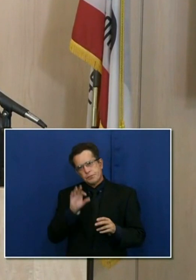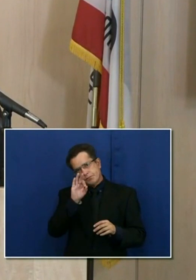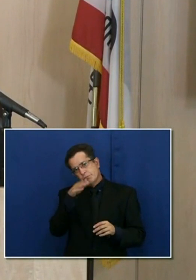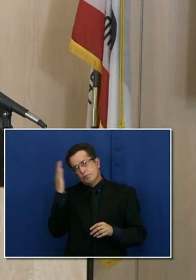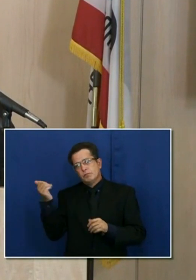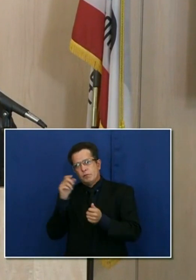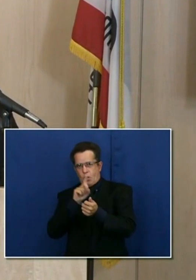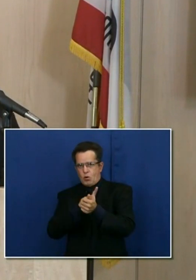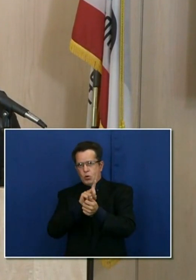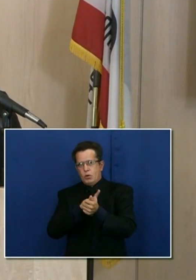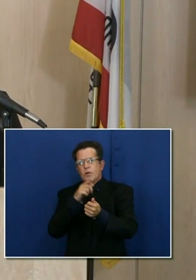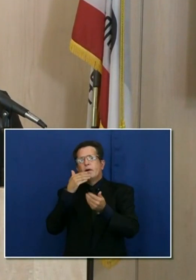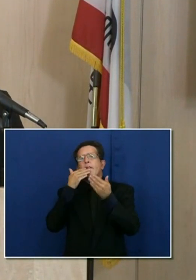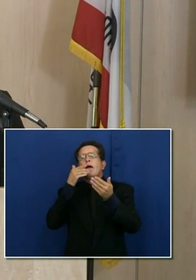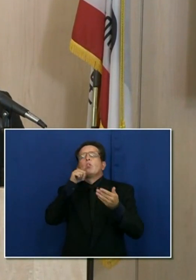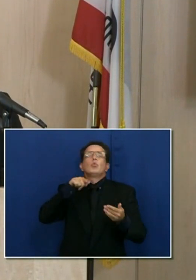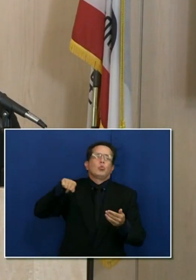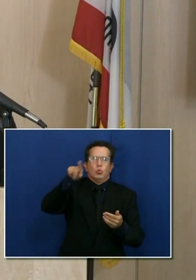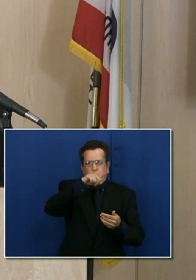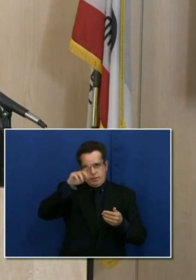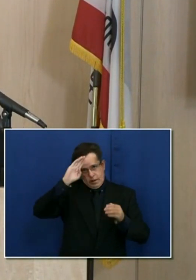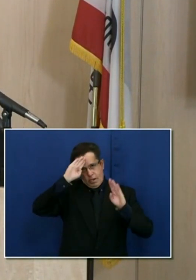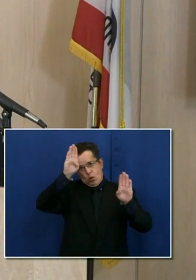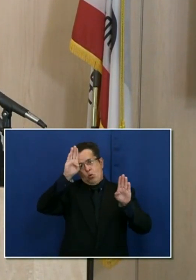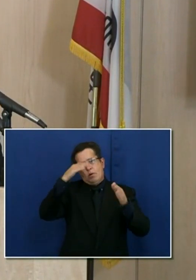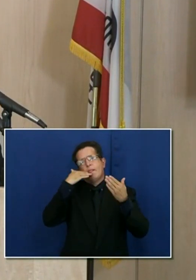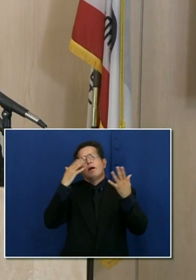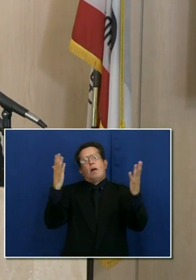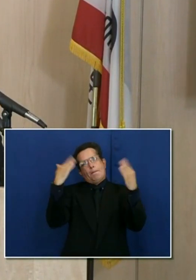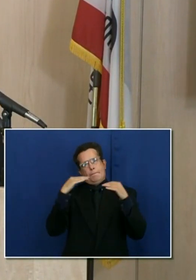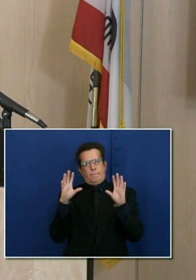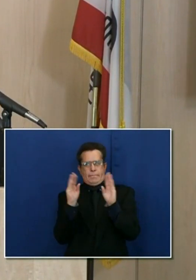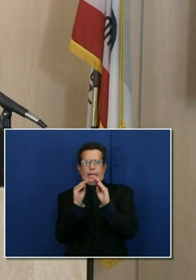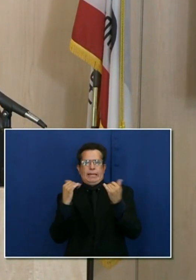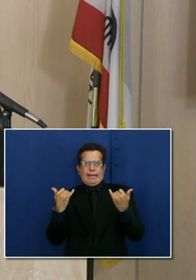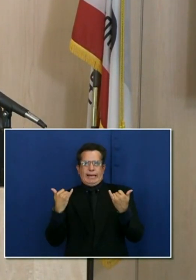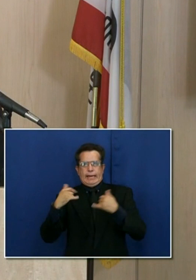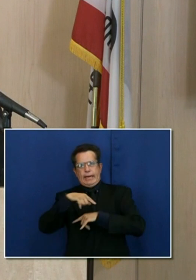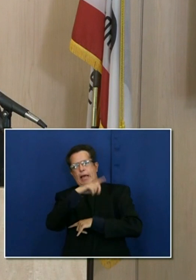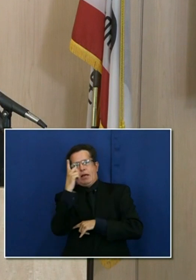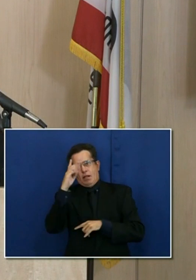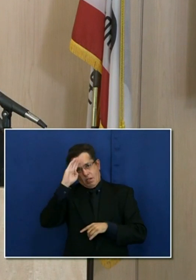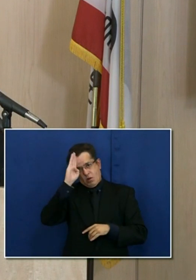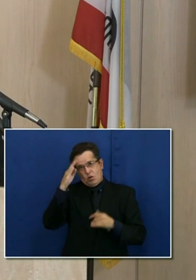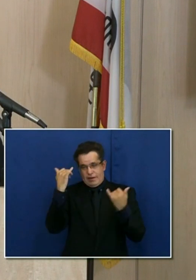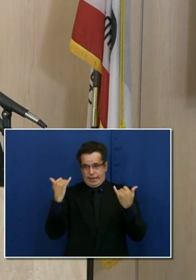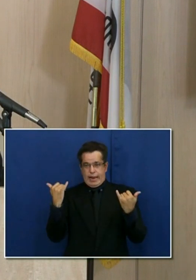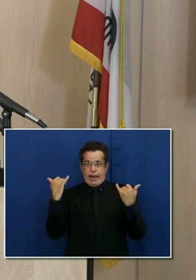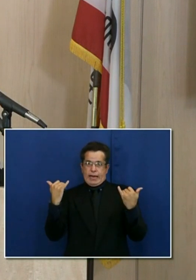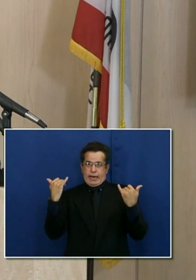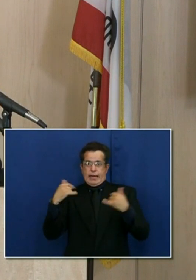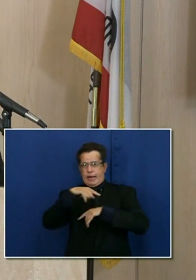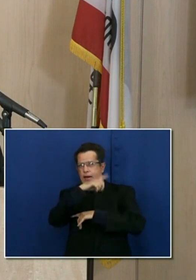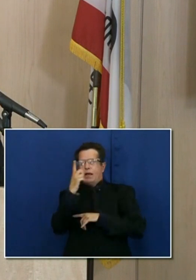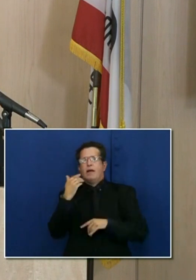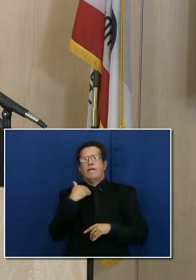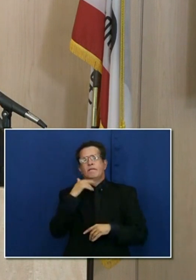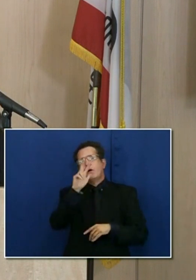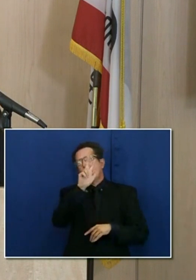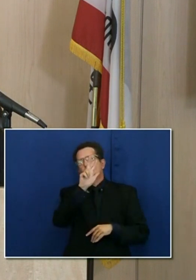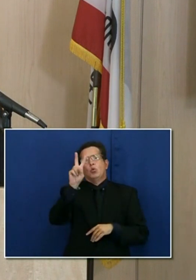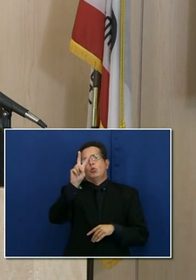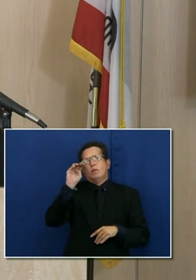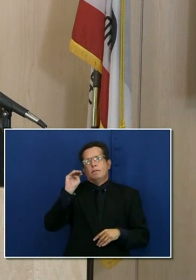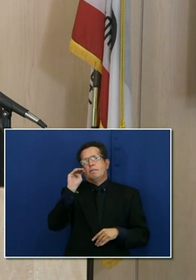Thank you, Supervisor Cox, and thank you, everyone, for being here today. As of today, there are approximately 32